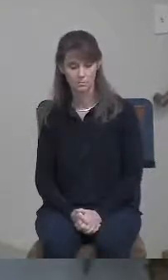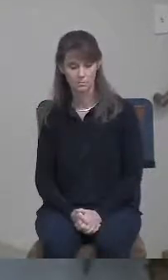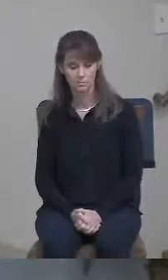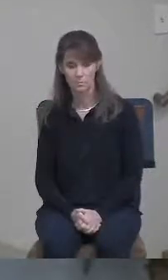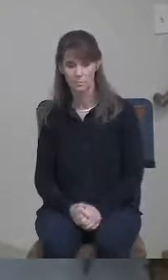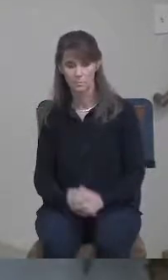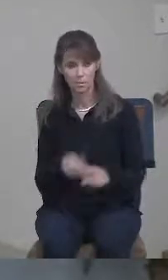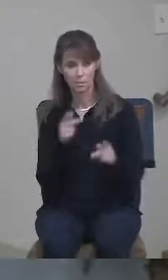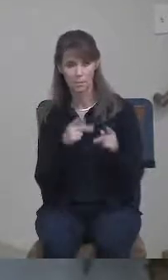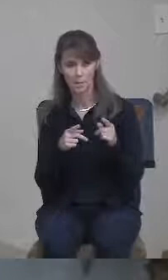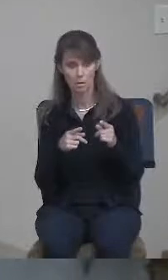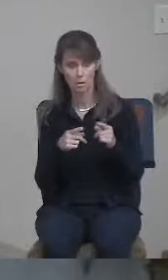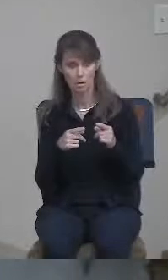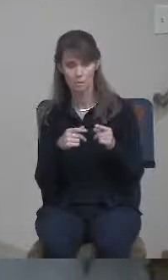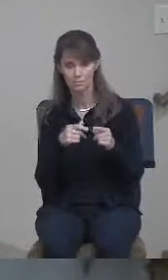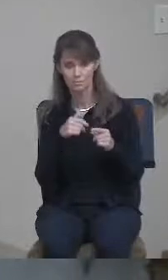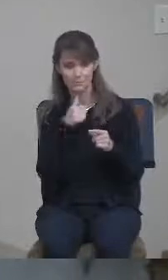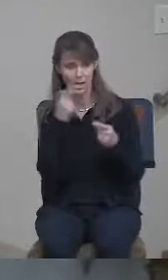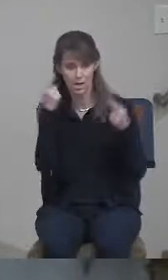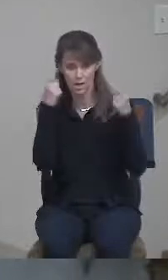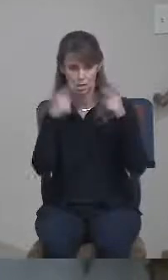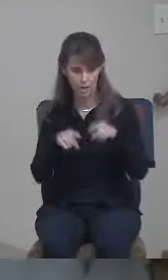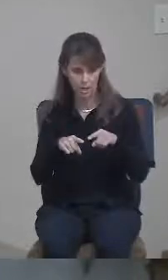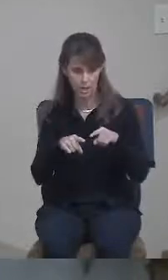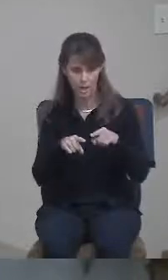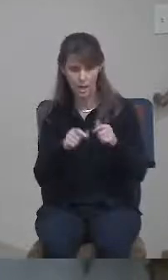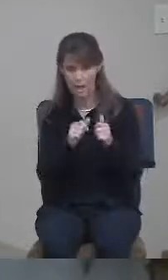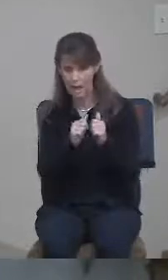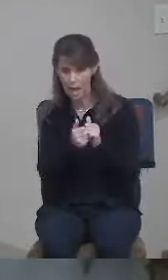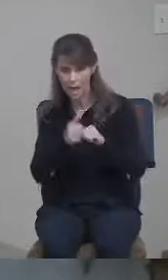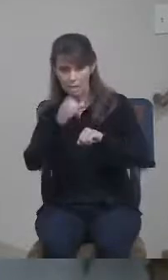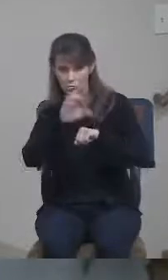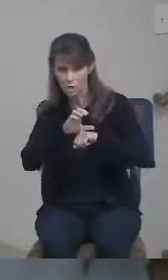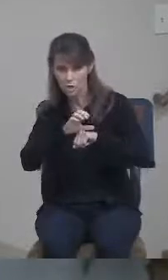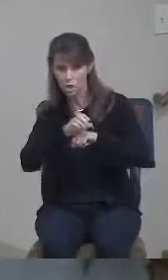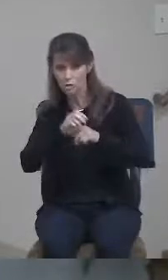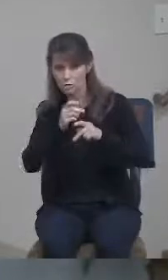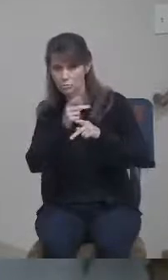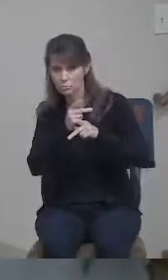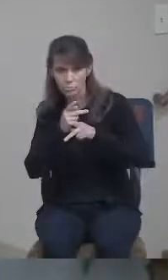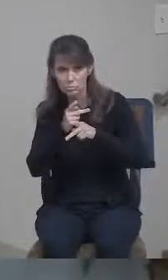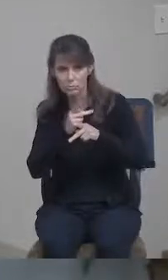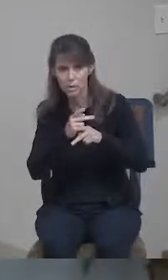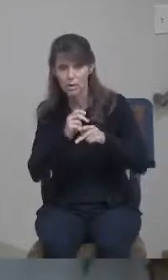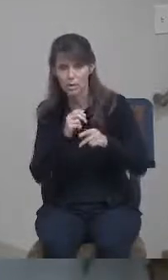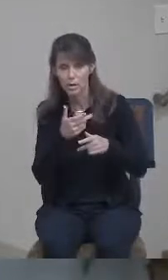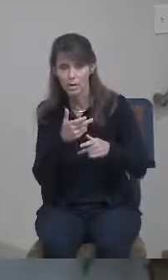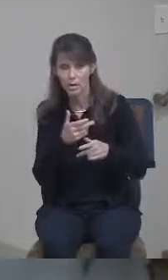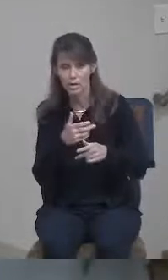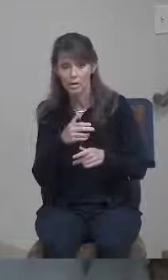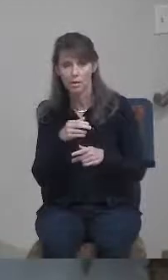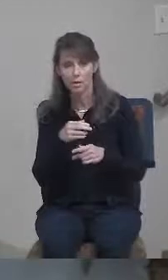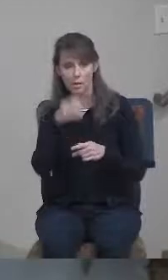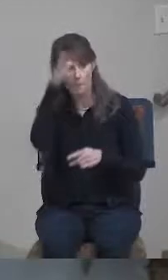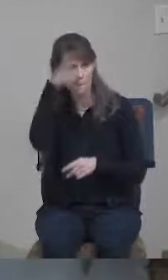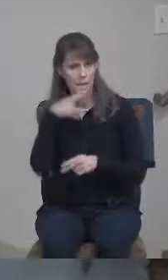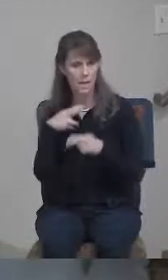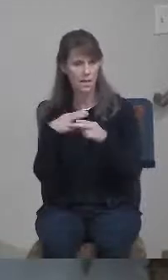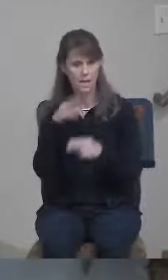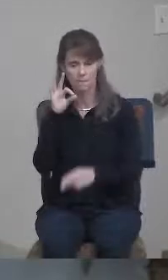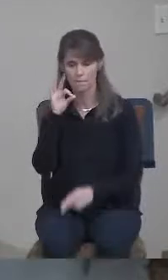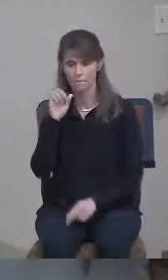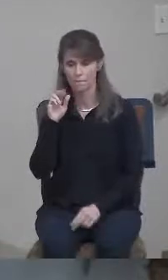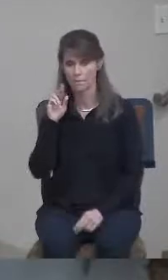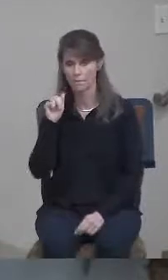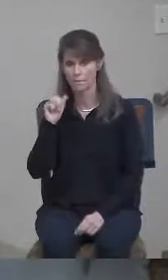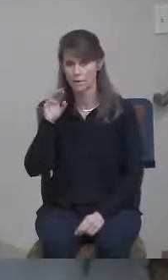disagreement over the government of the church. Francis Asbury, who wanted to place